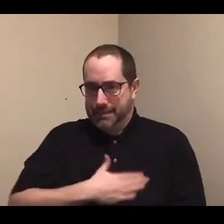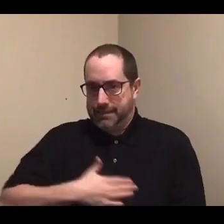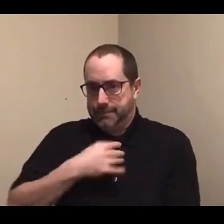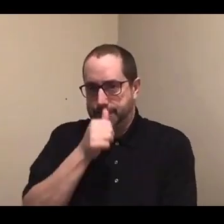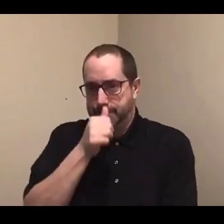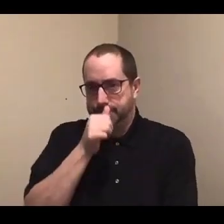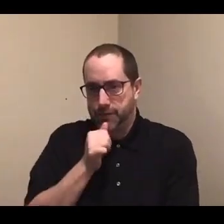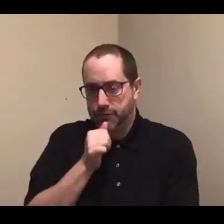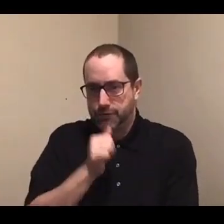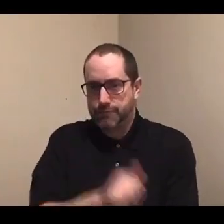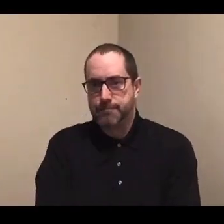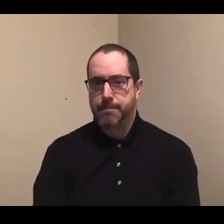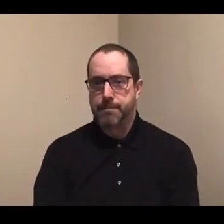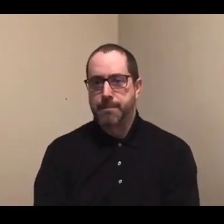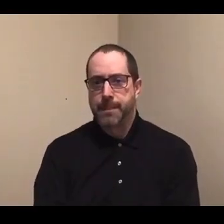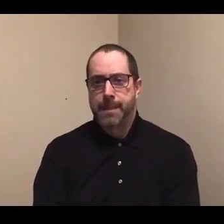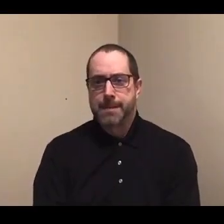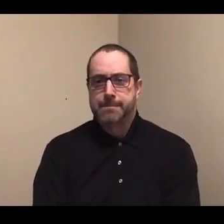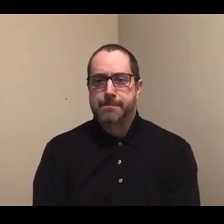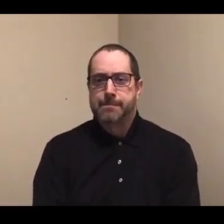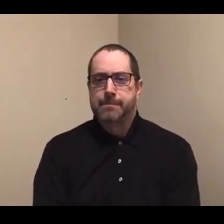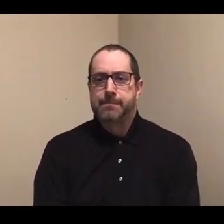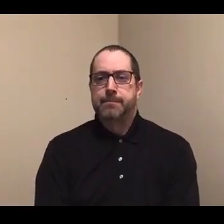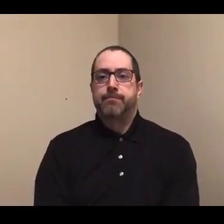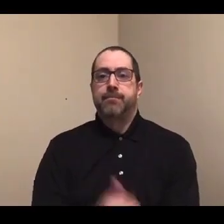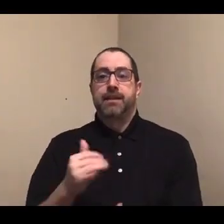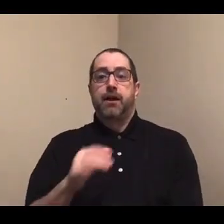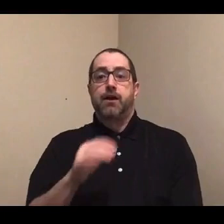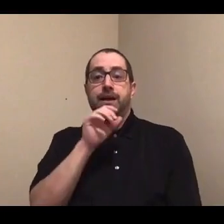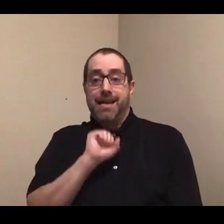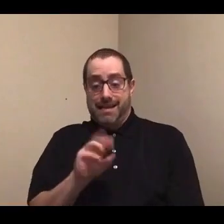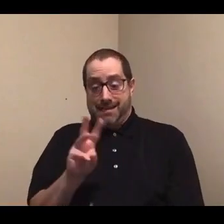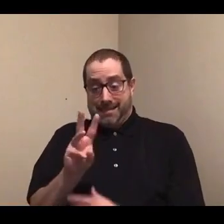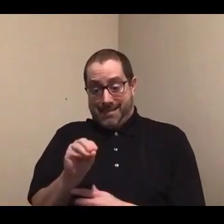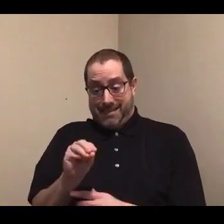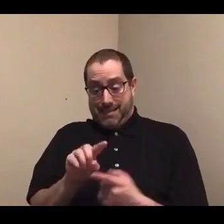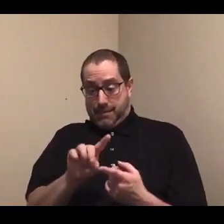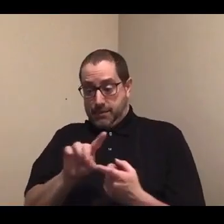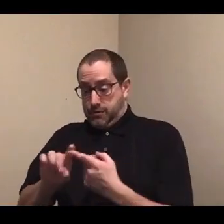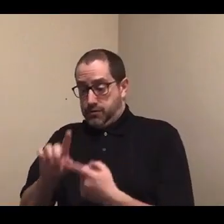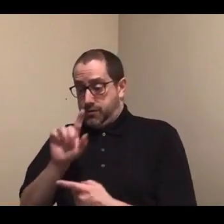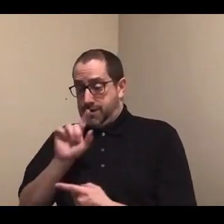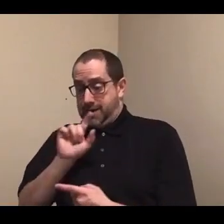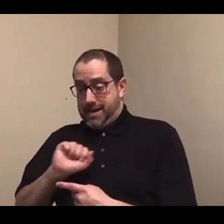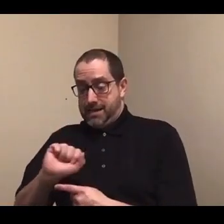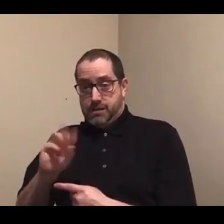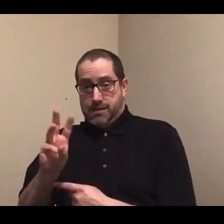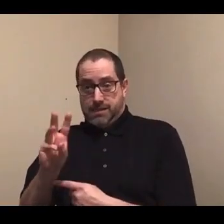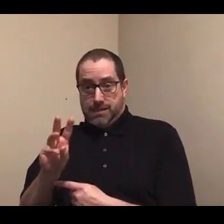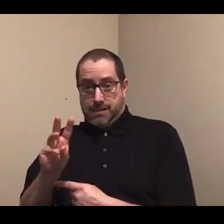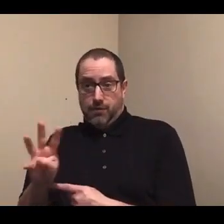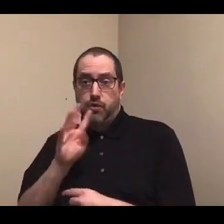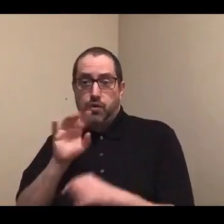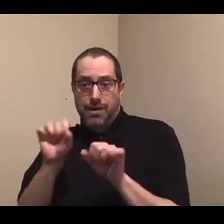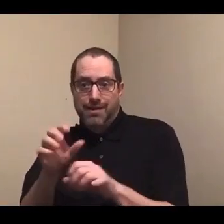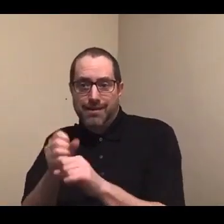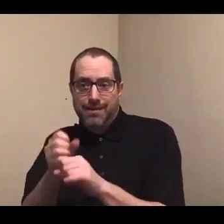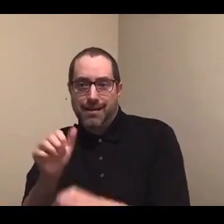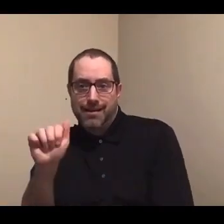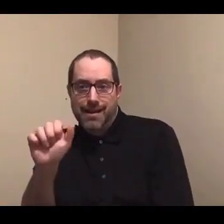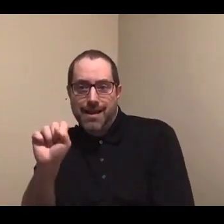not apply to the ages of 60 to 64 that are currently eligible for the AstraZeneca, and additional details